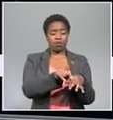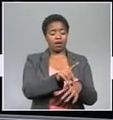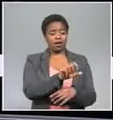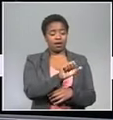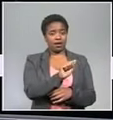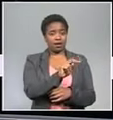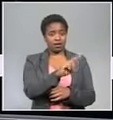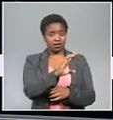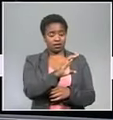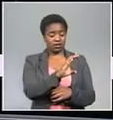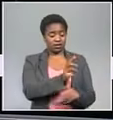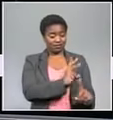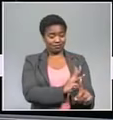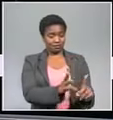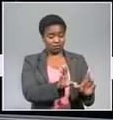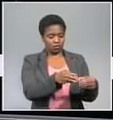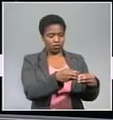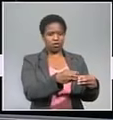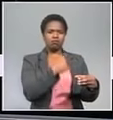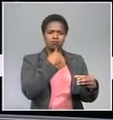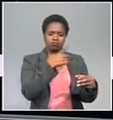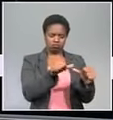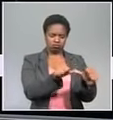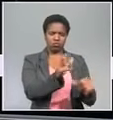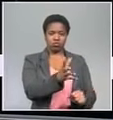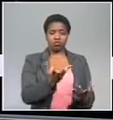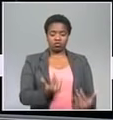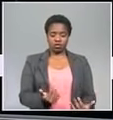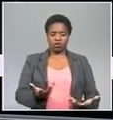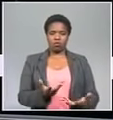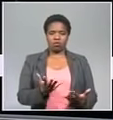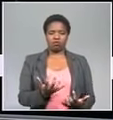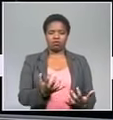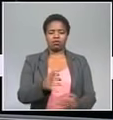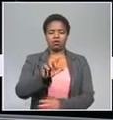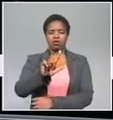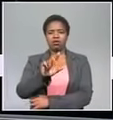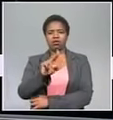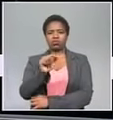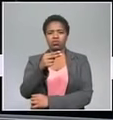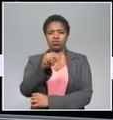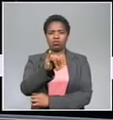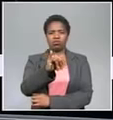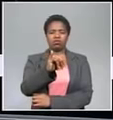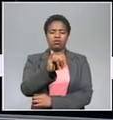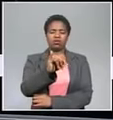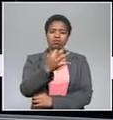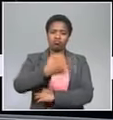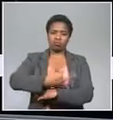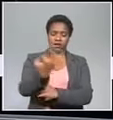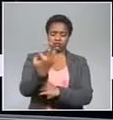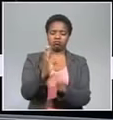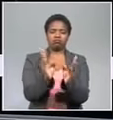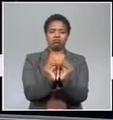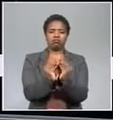ANC Integrity Commission. He was speaking today during a media briefing at Luthuli House after a 3-day ANC NEC Lekgotla.